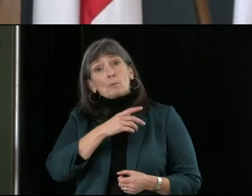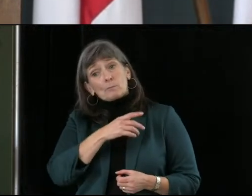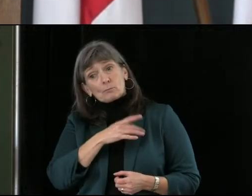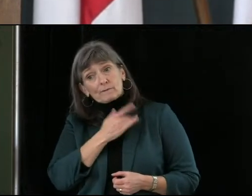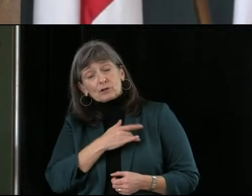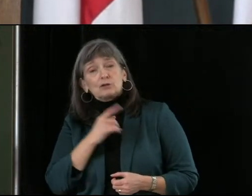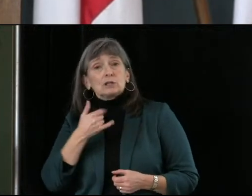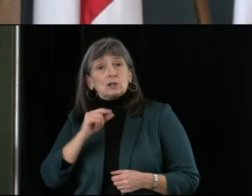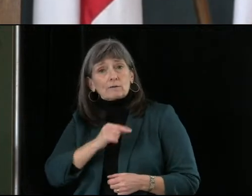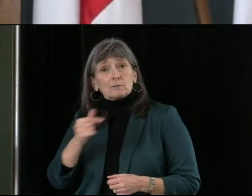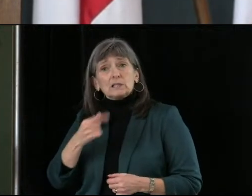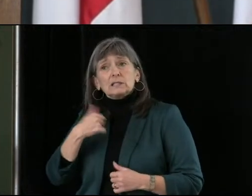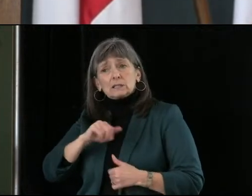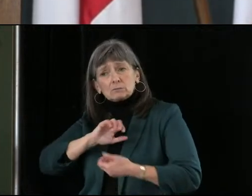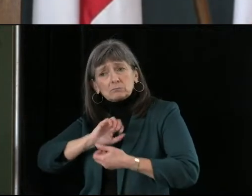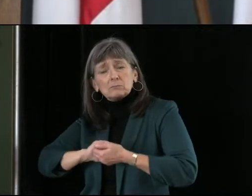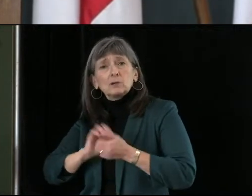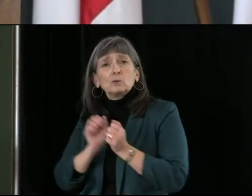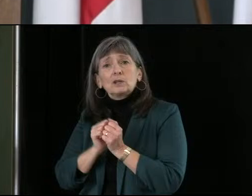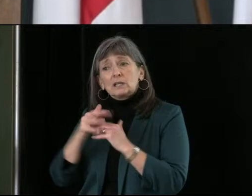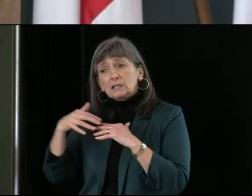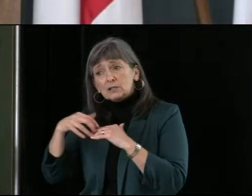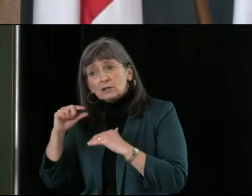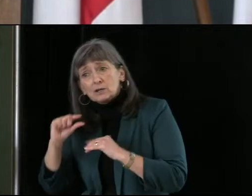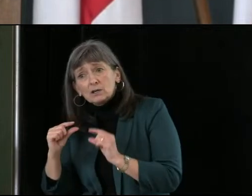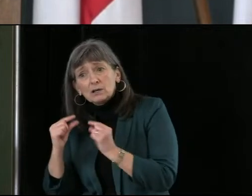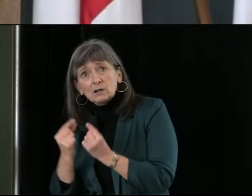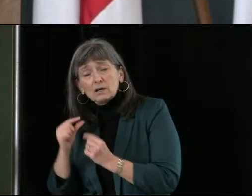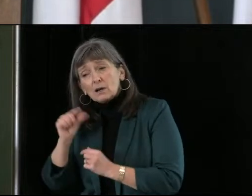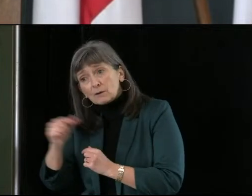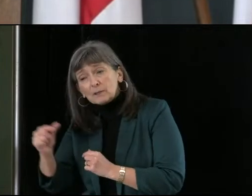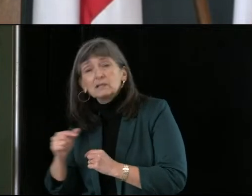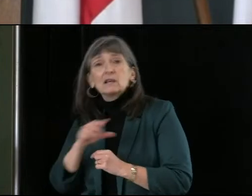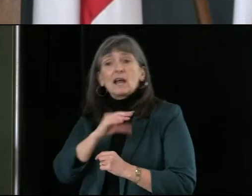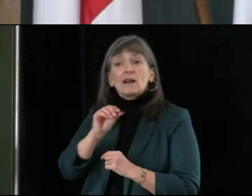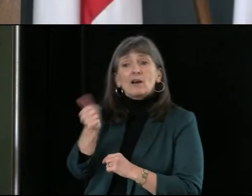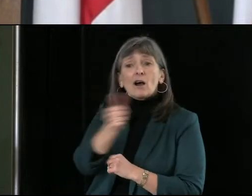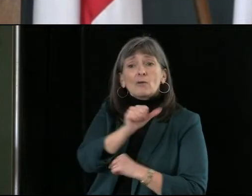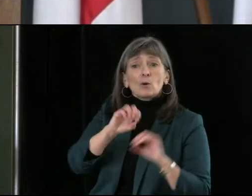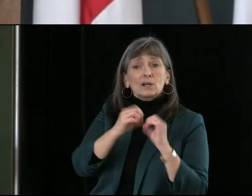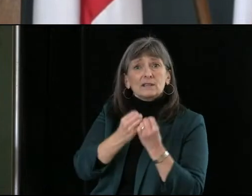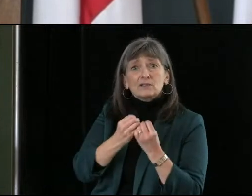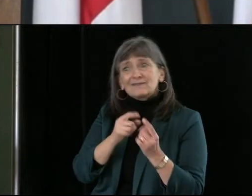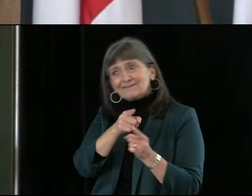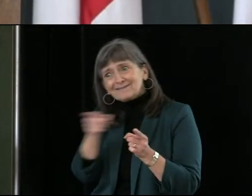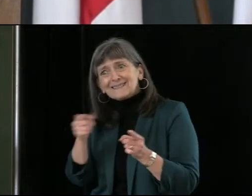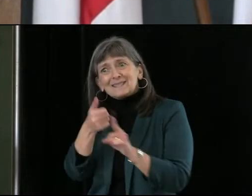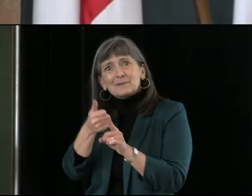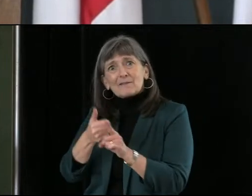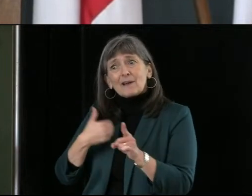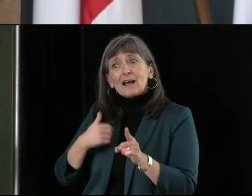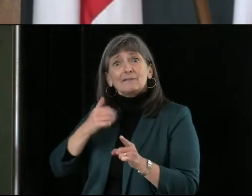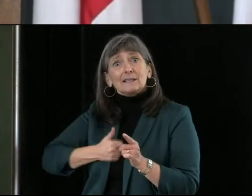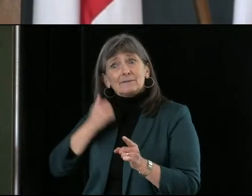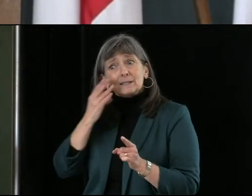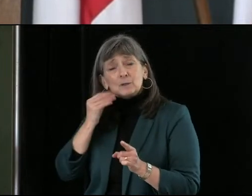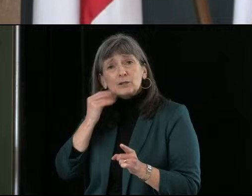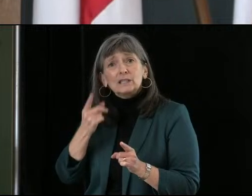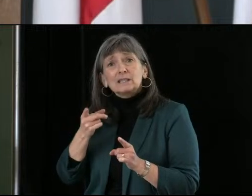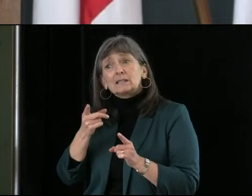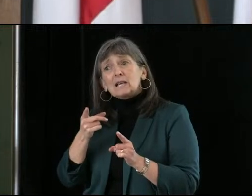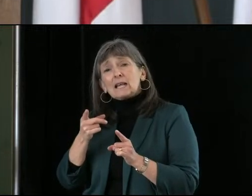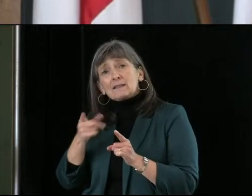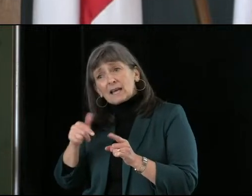Indigenous governments and organizations, people with lived experience, community agencies, and stakeholders to